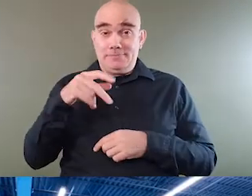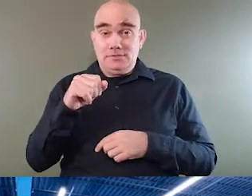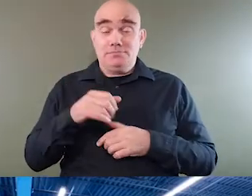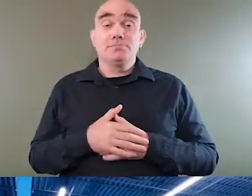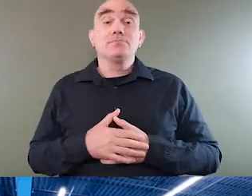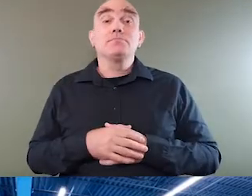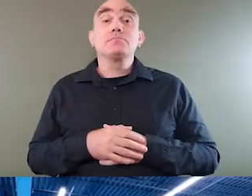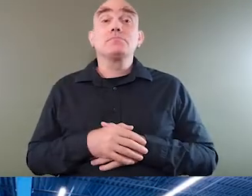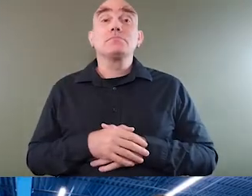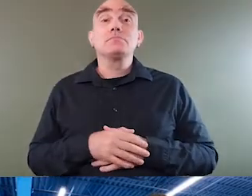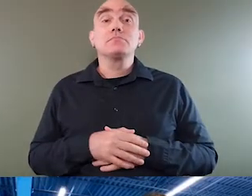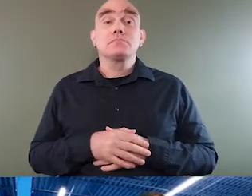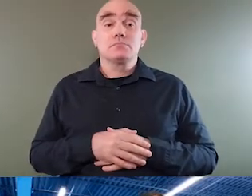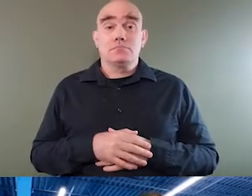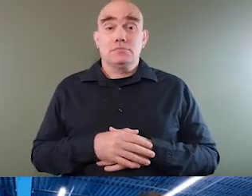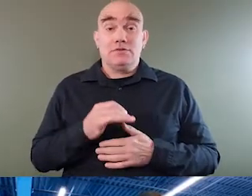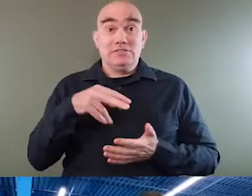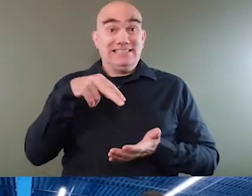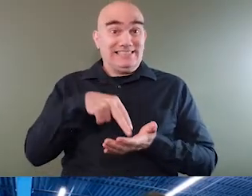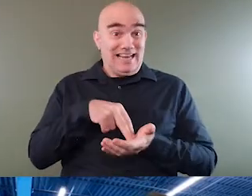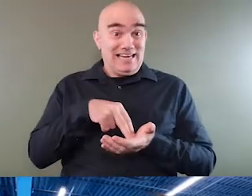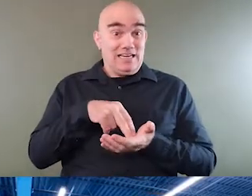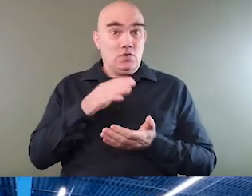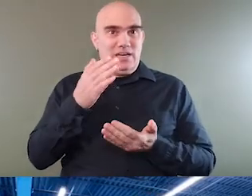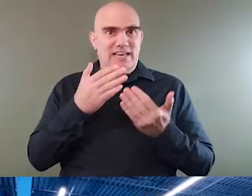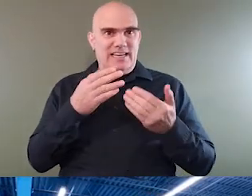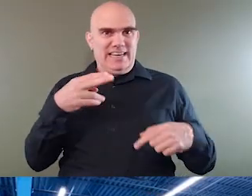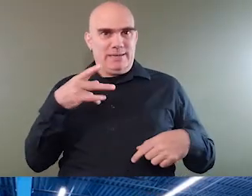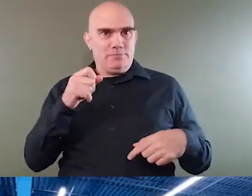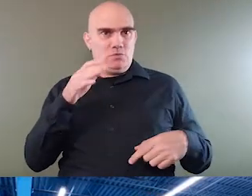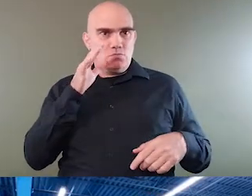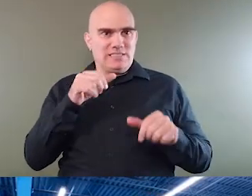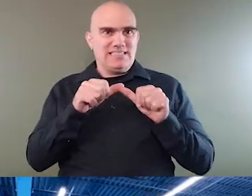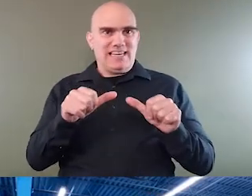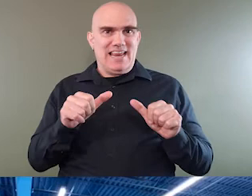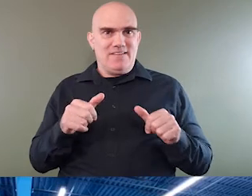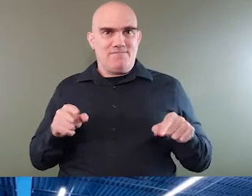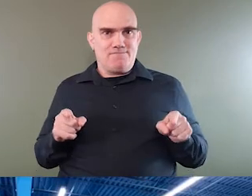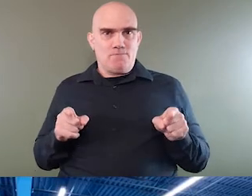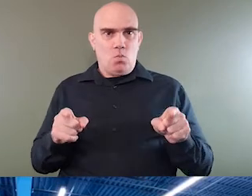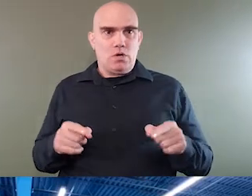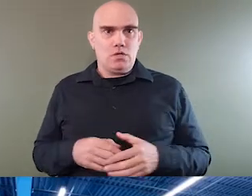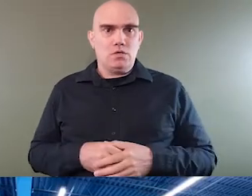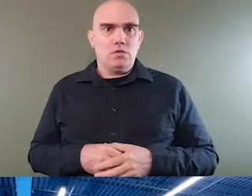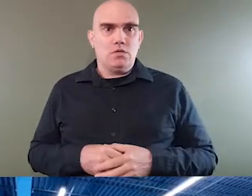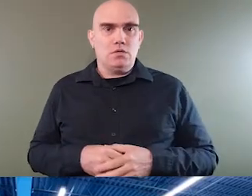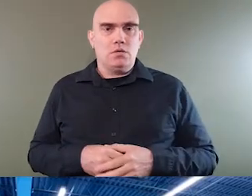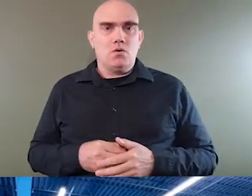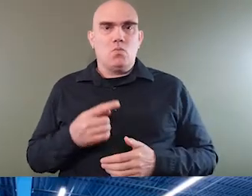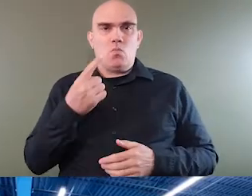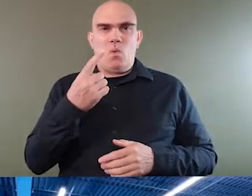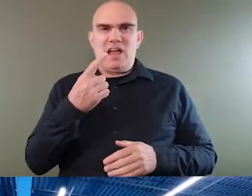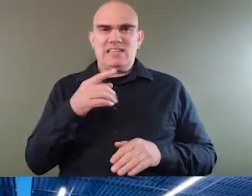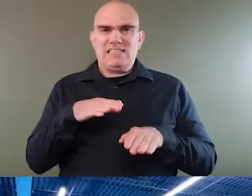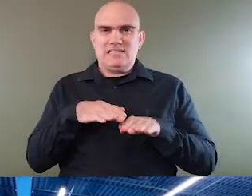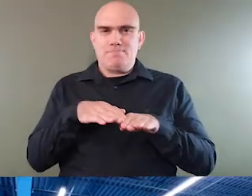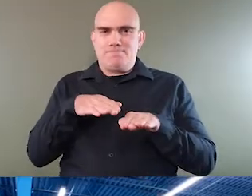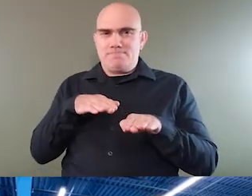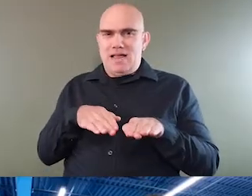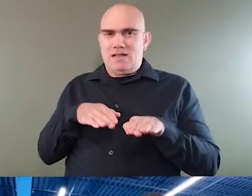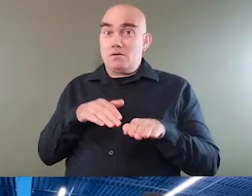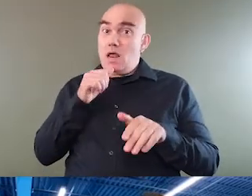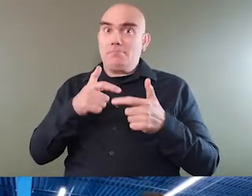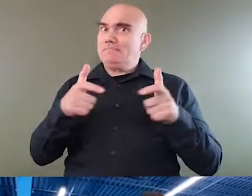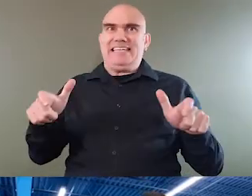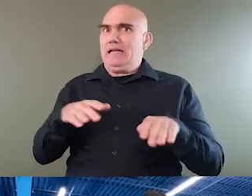hips. If you're standing, your hips will stay forward. Take one little step back. This isn't a